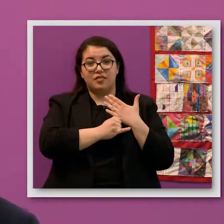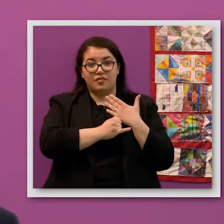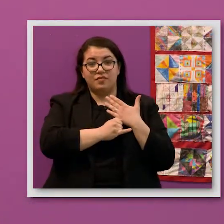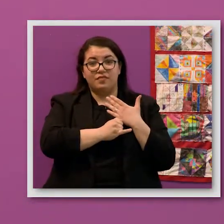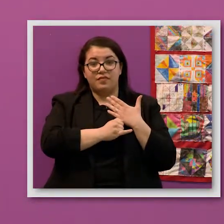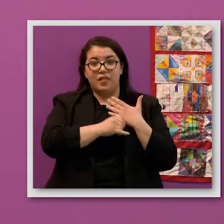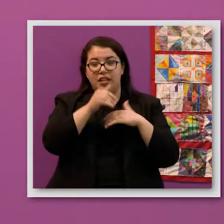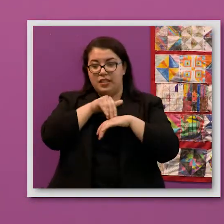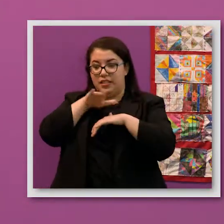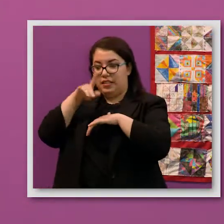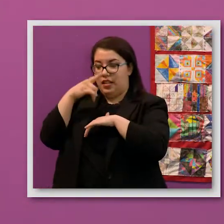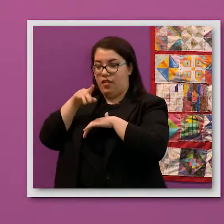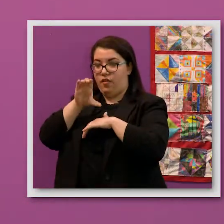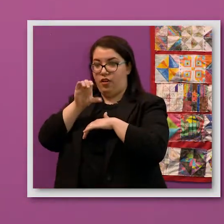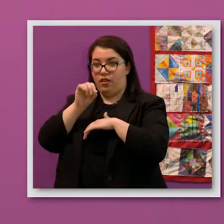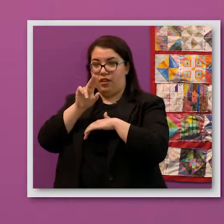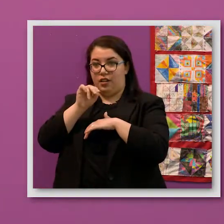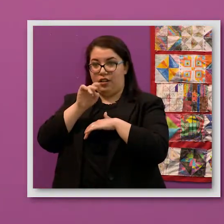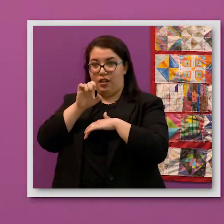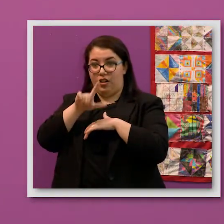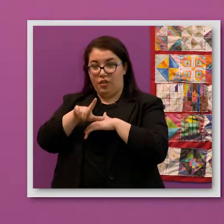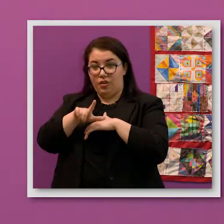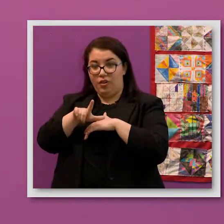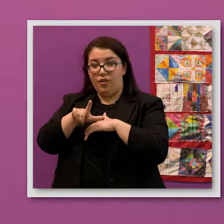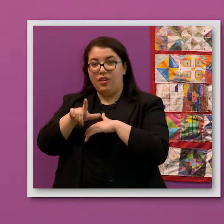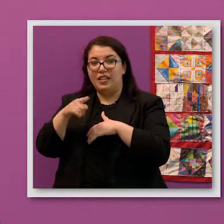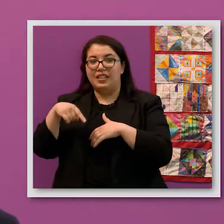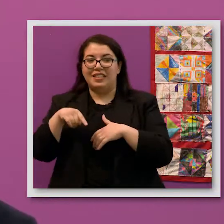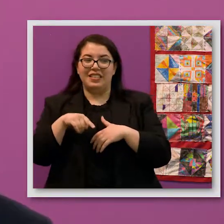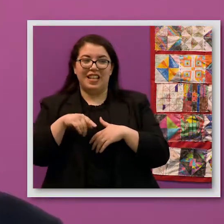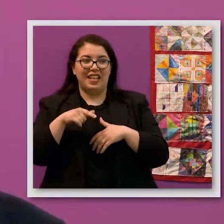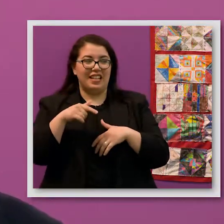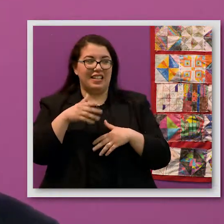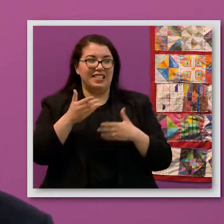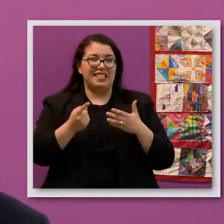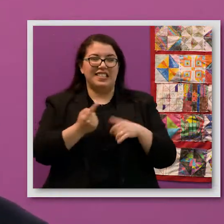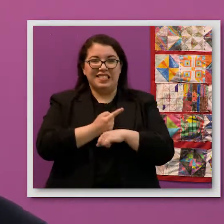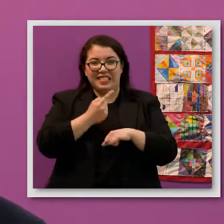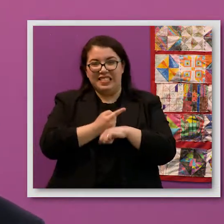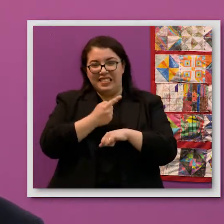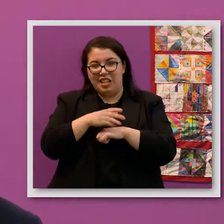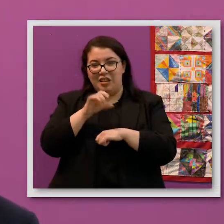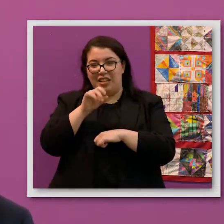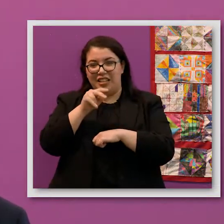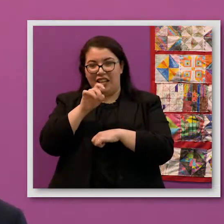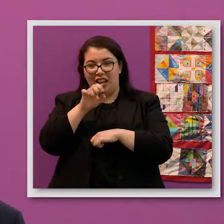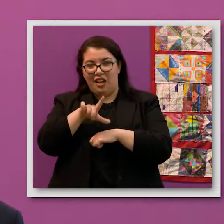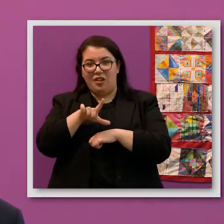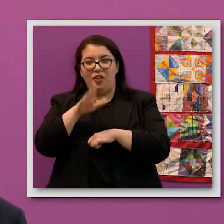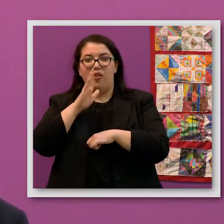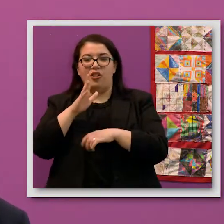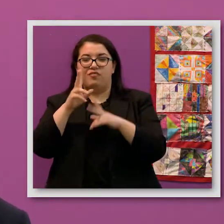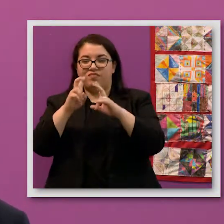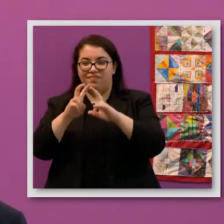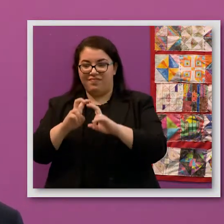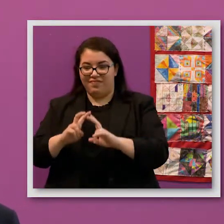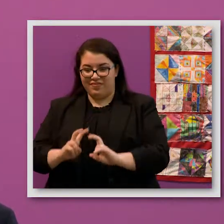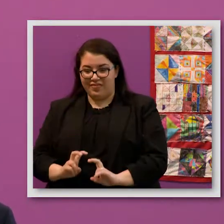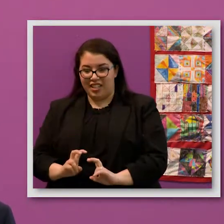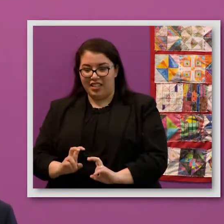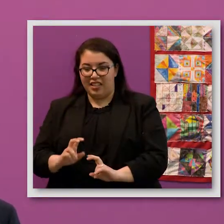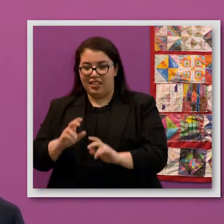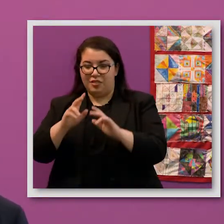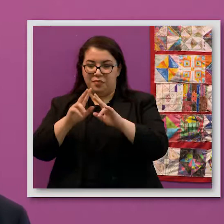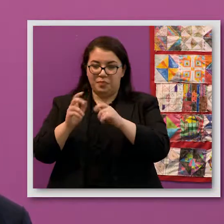council, and then sometimes to her chagrin or her predecessor's chagrin, we take it apart. But actually, we don't take it fully